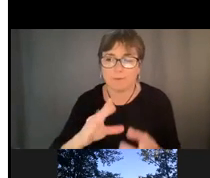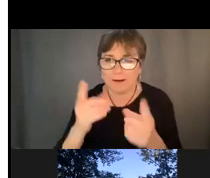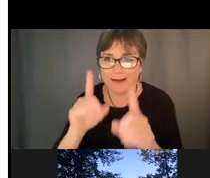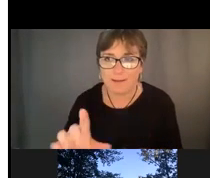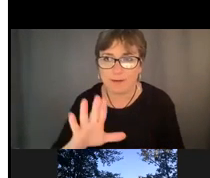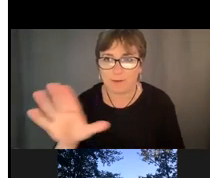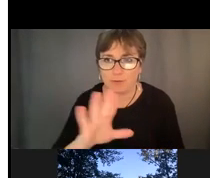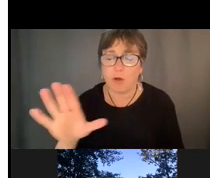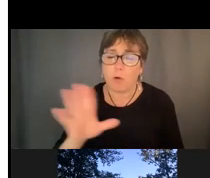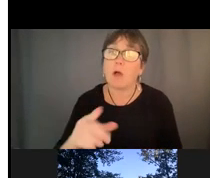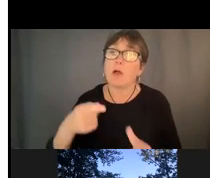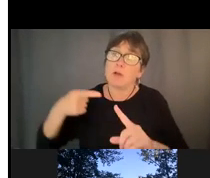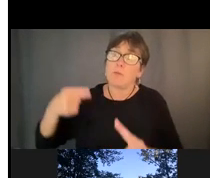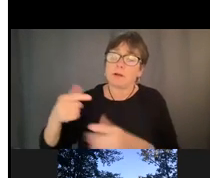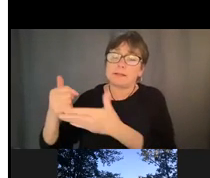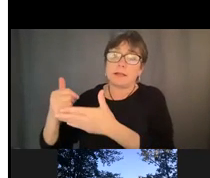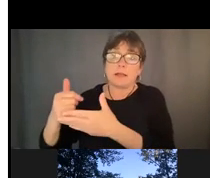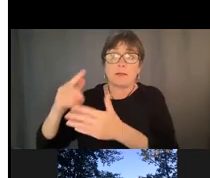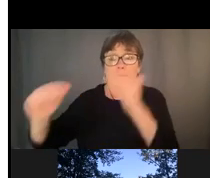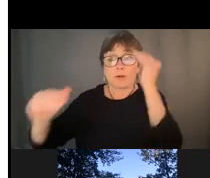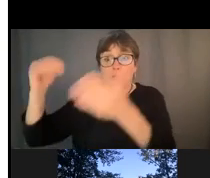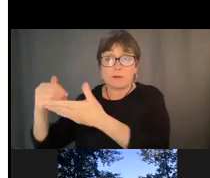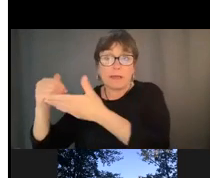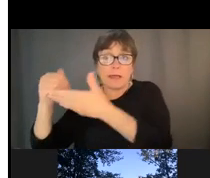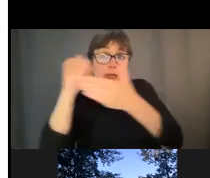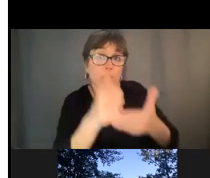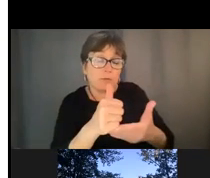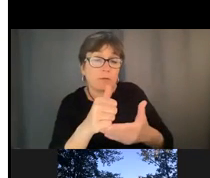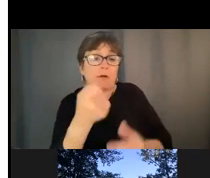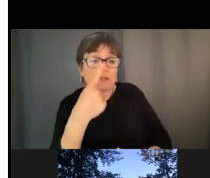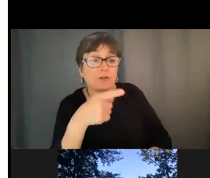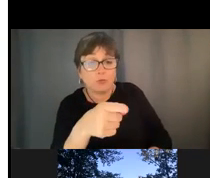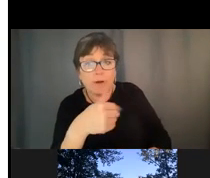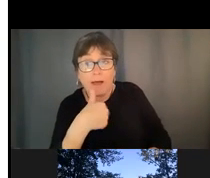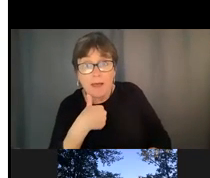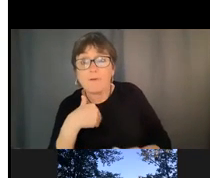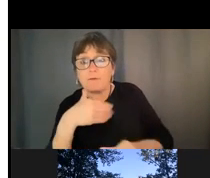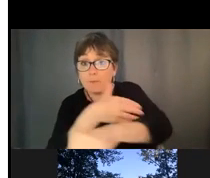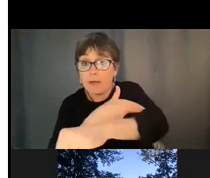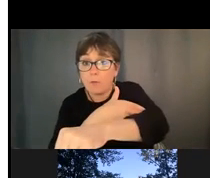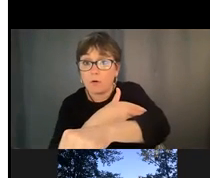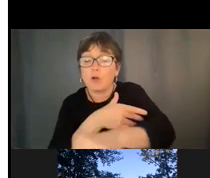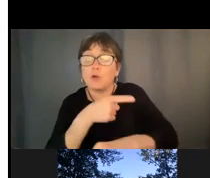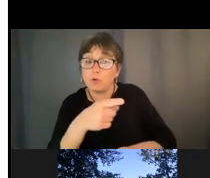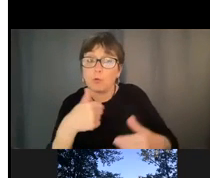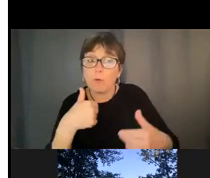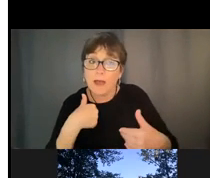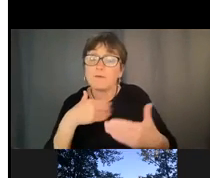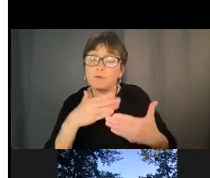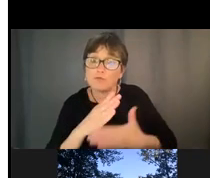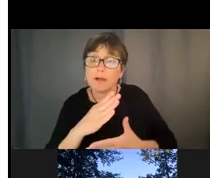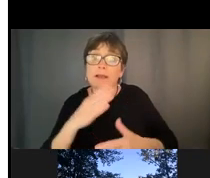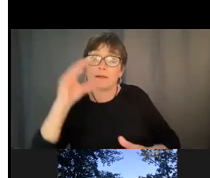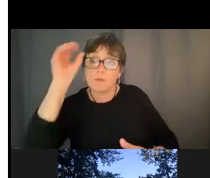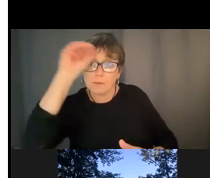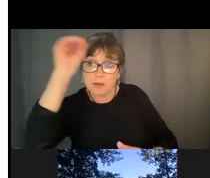about helping them to realize their own power and the importance of their voice. Right, because to